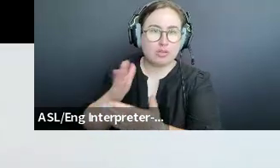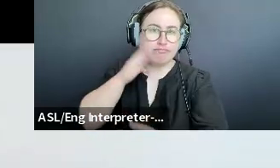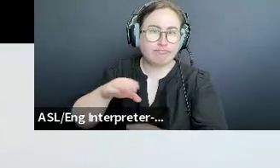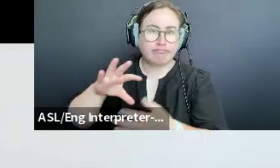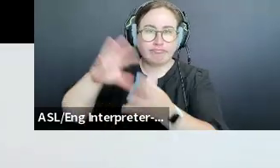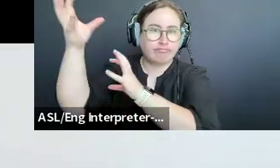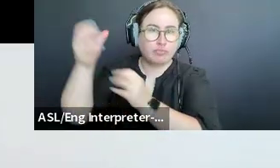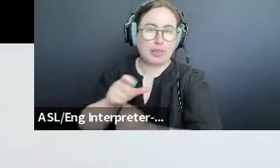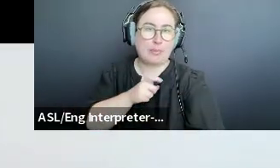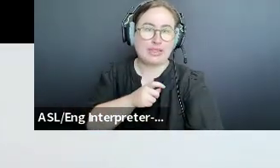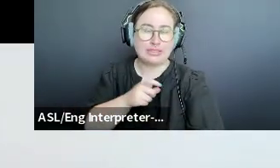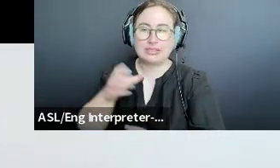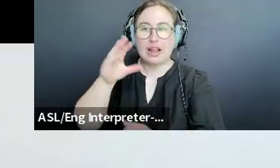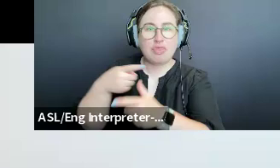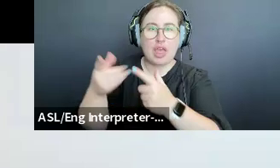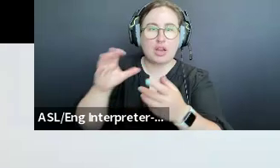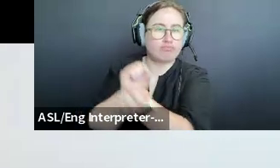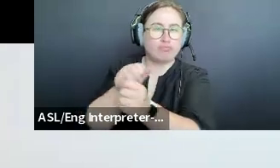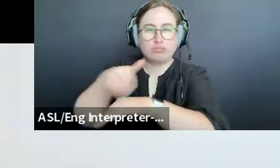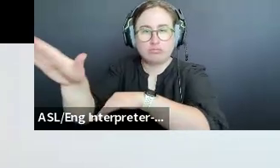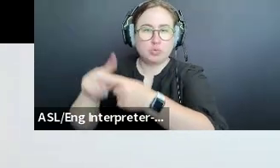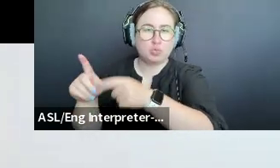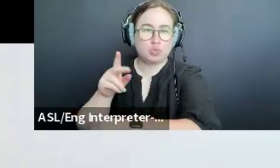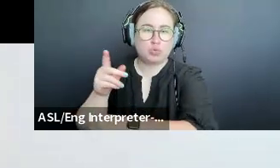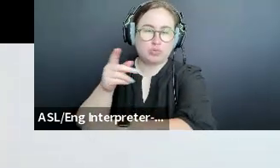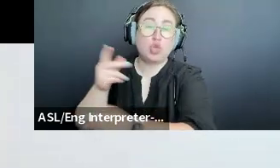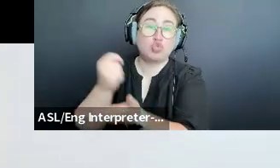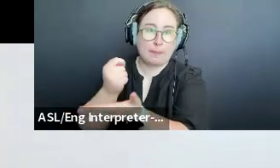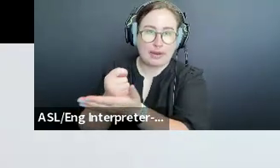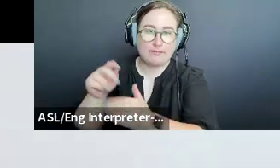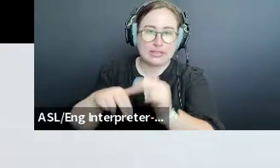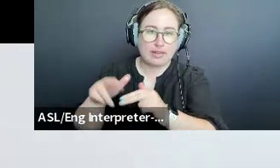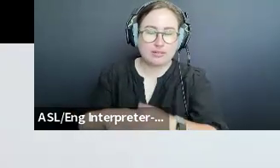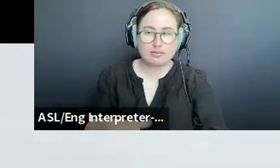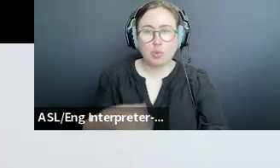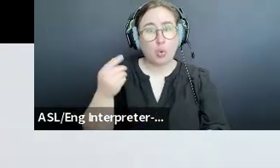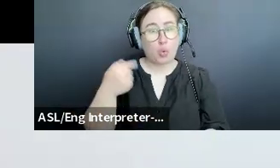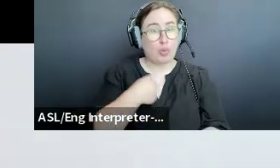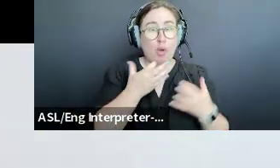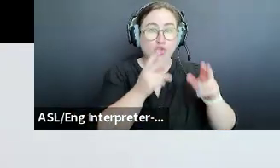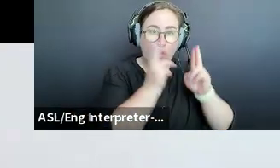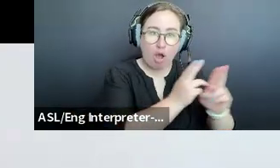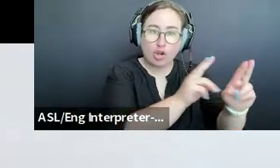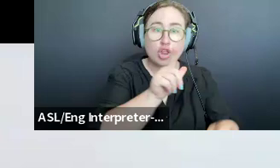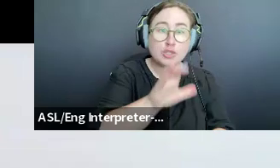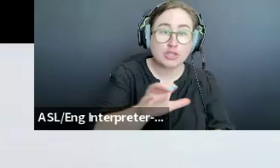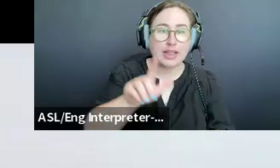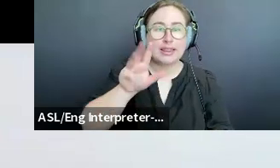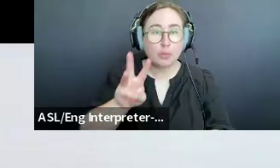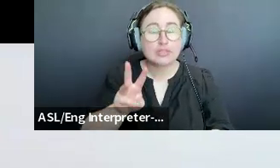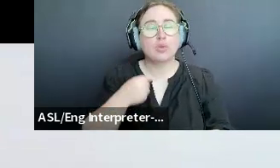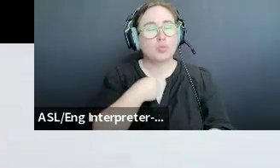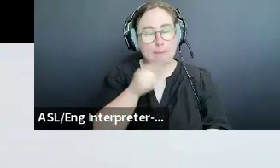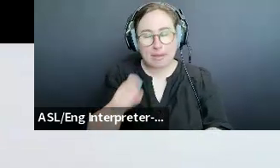sent away to treatment facilities. If we want to uphold and honor the legacy of Lois Curtis and Elaine Wilson, we need to